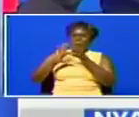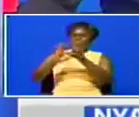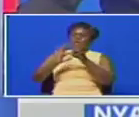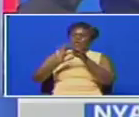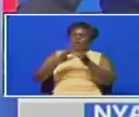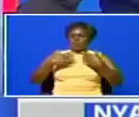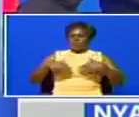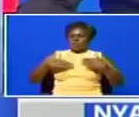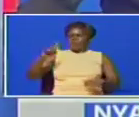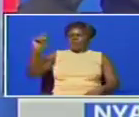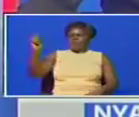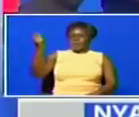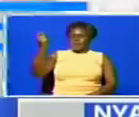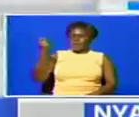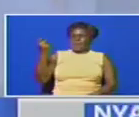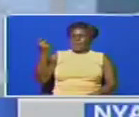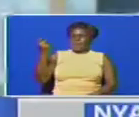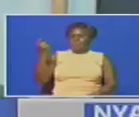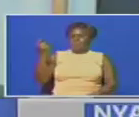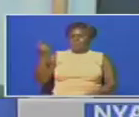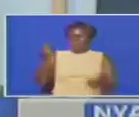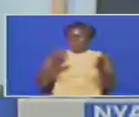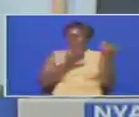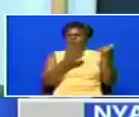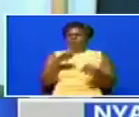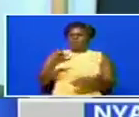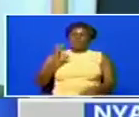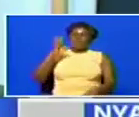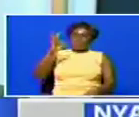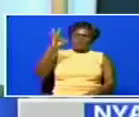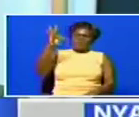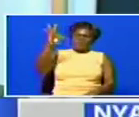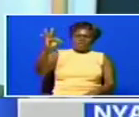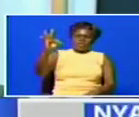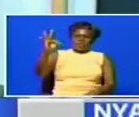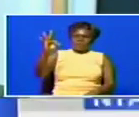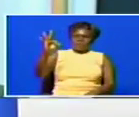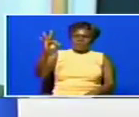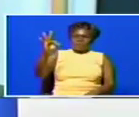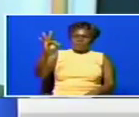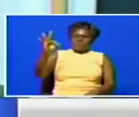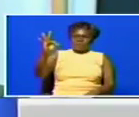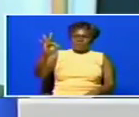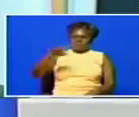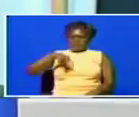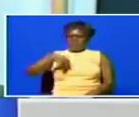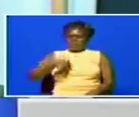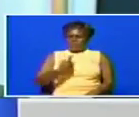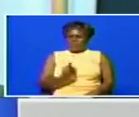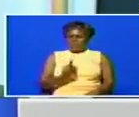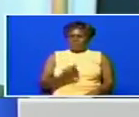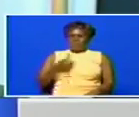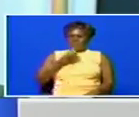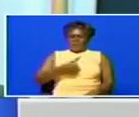of Kenya. It is their hopes for the future that are on the line. And we who are privileged